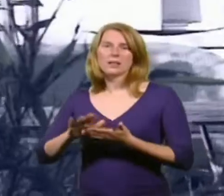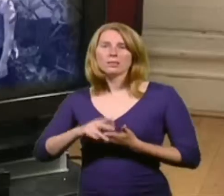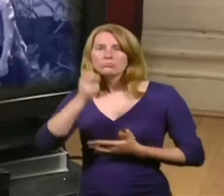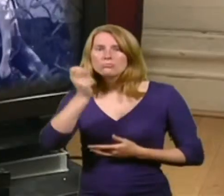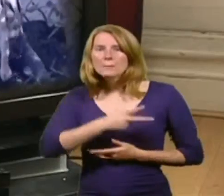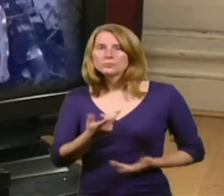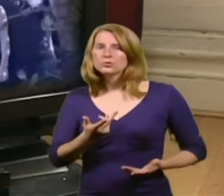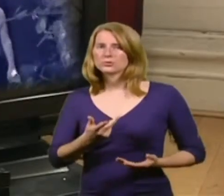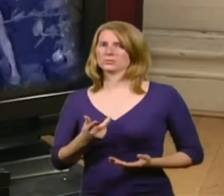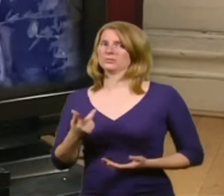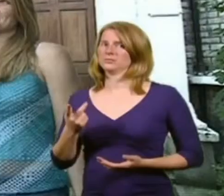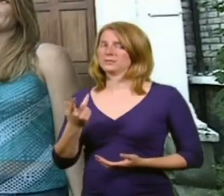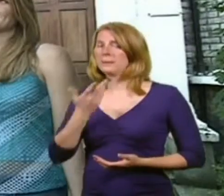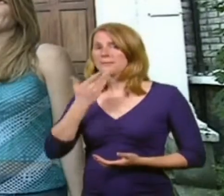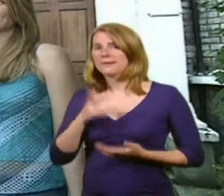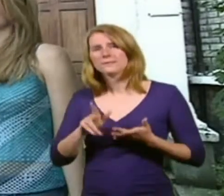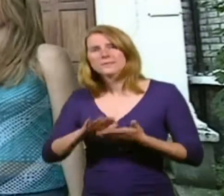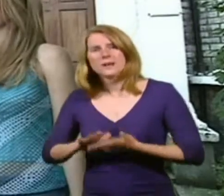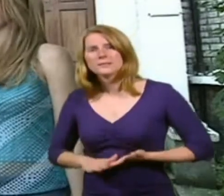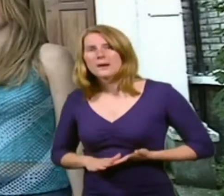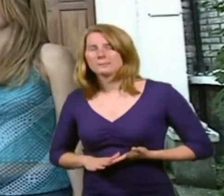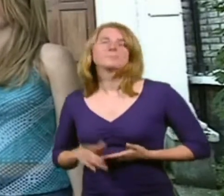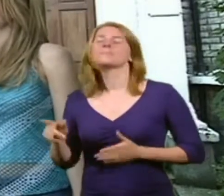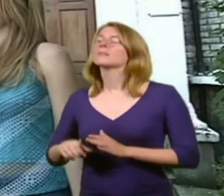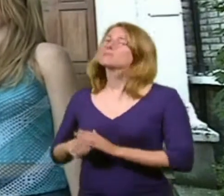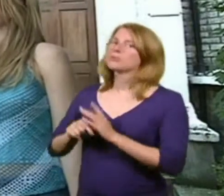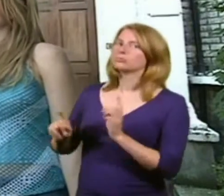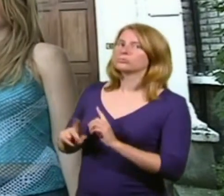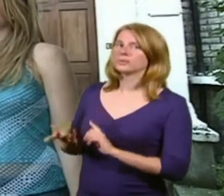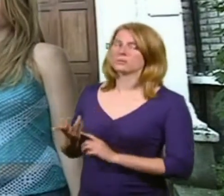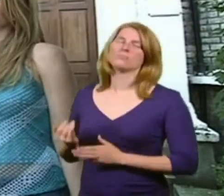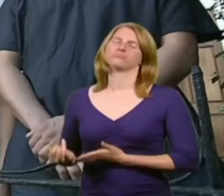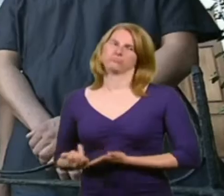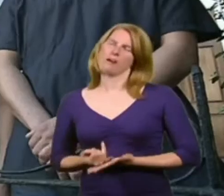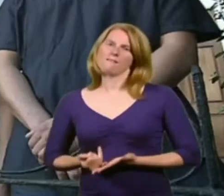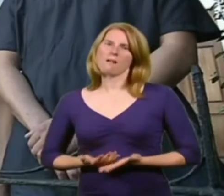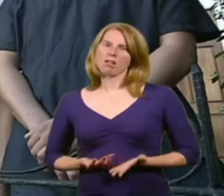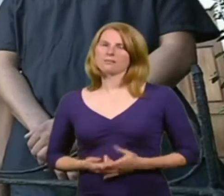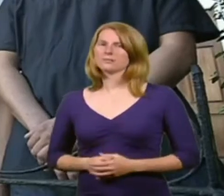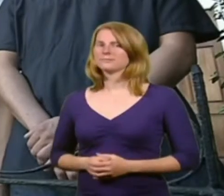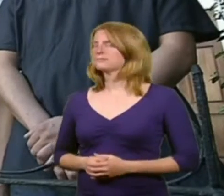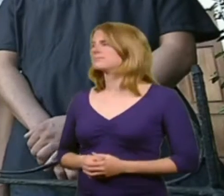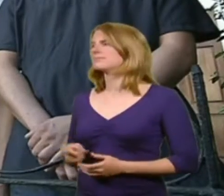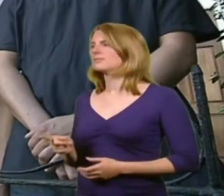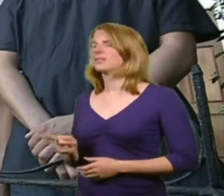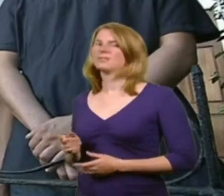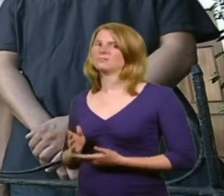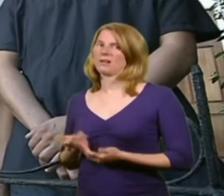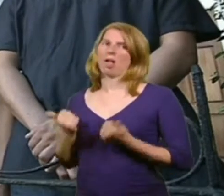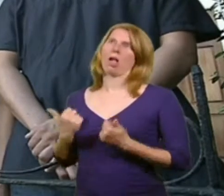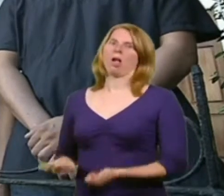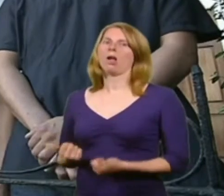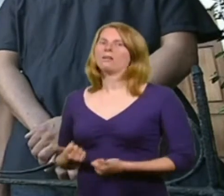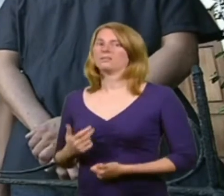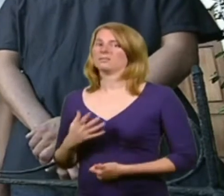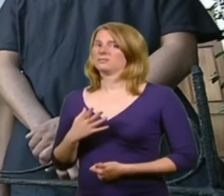up. Come on, should we go? Yeah. Impressions of the house? Dreadful, really. It's just too run down and we're not prepared to sort